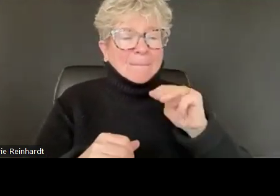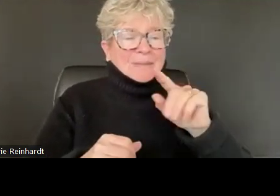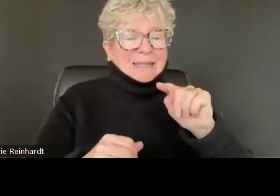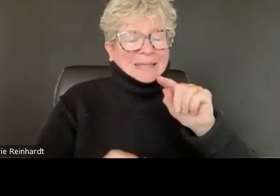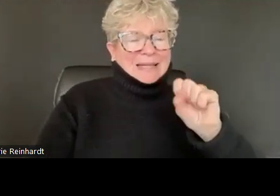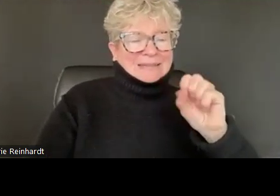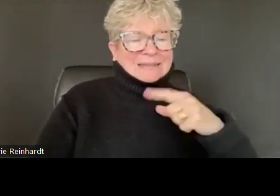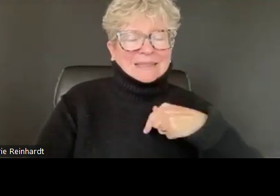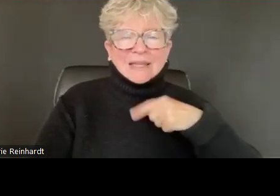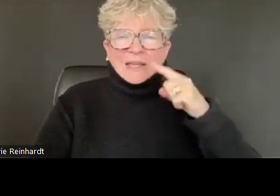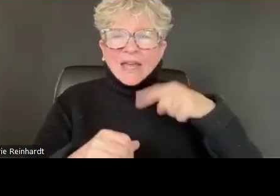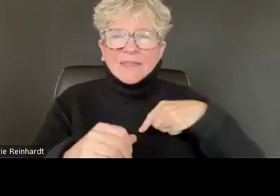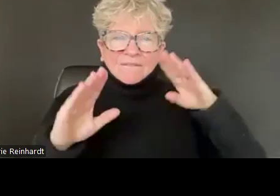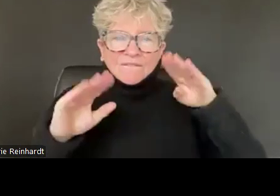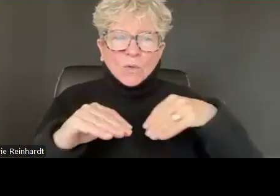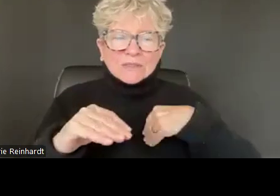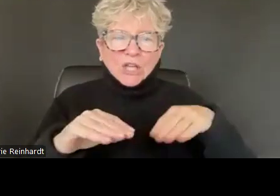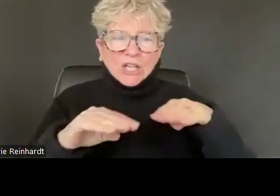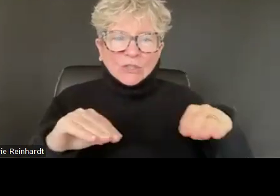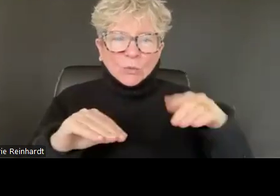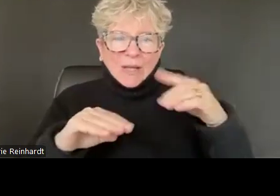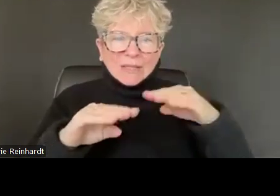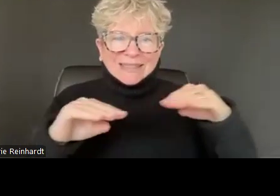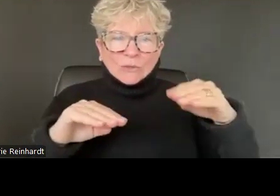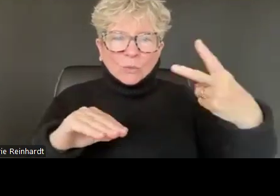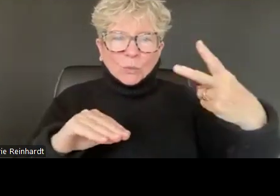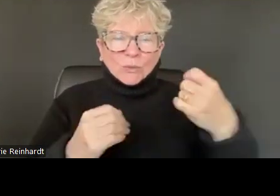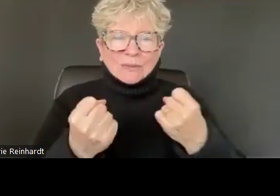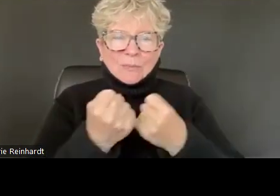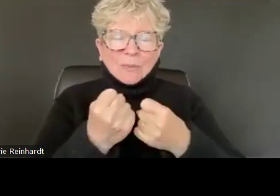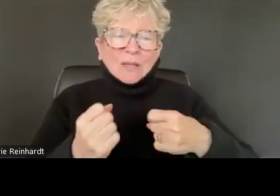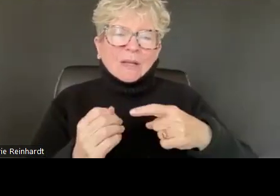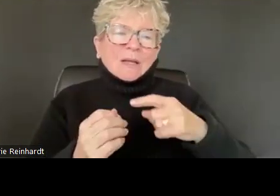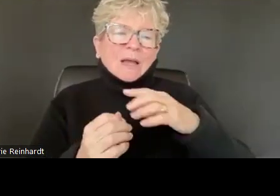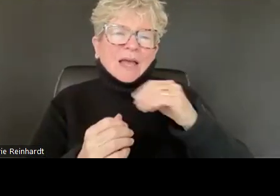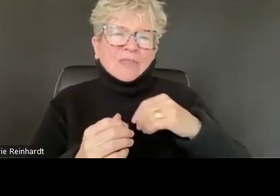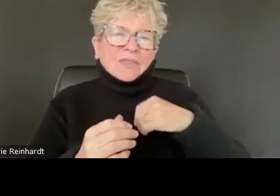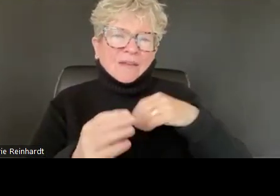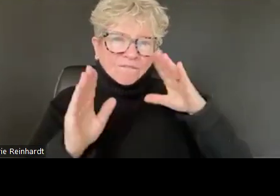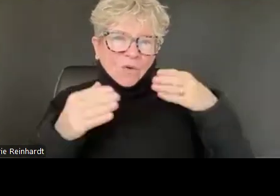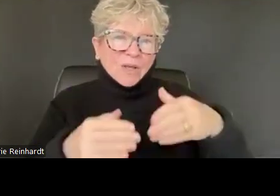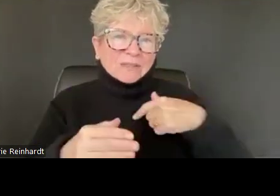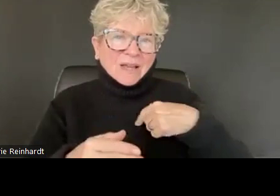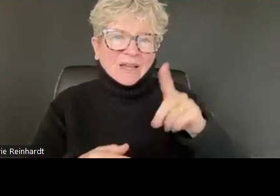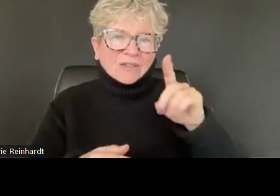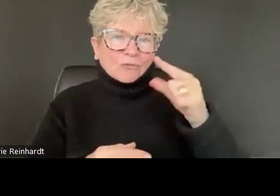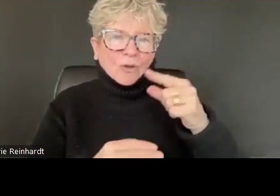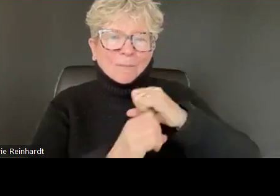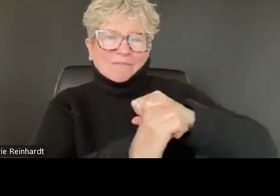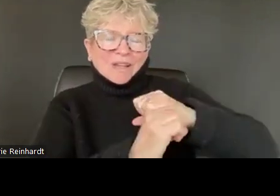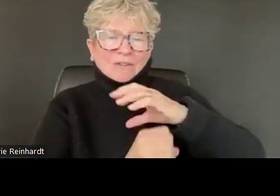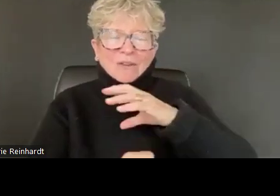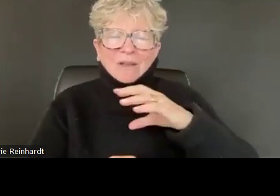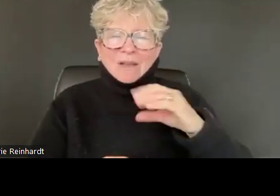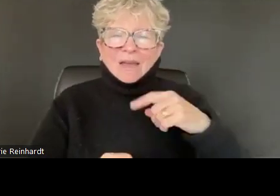2 support, most often with a focus on substance use prevention, mental health promotion, and